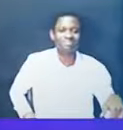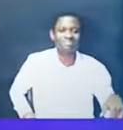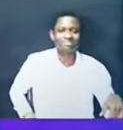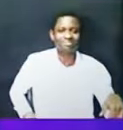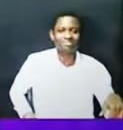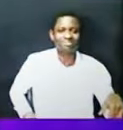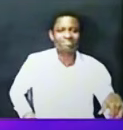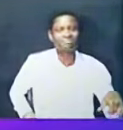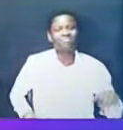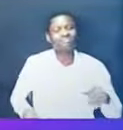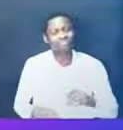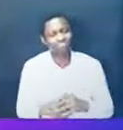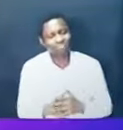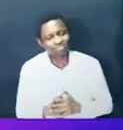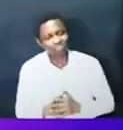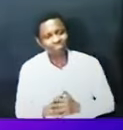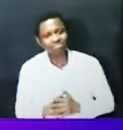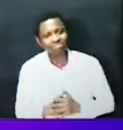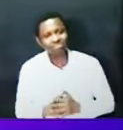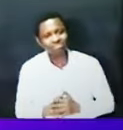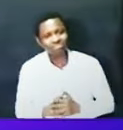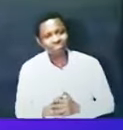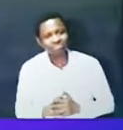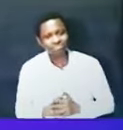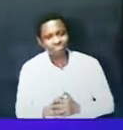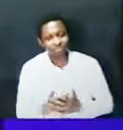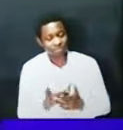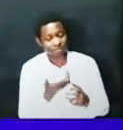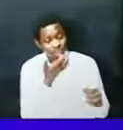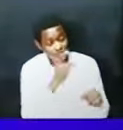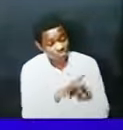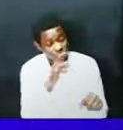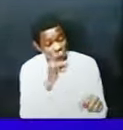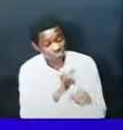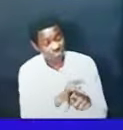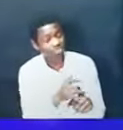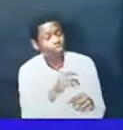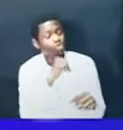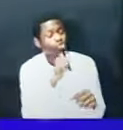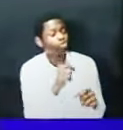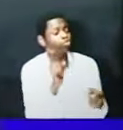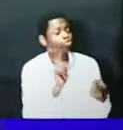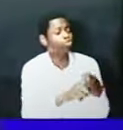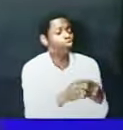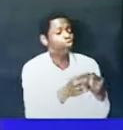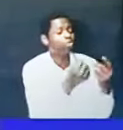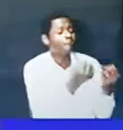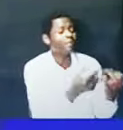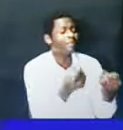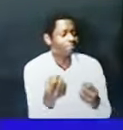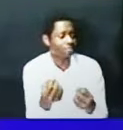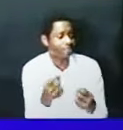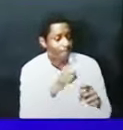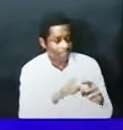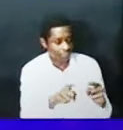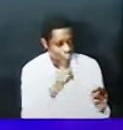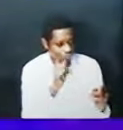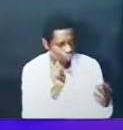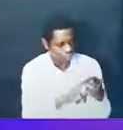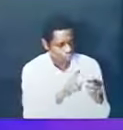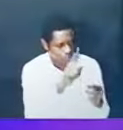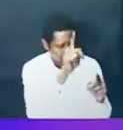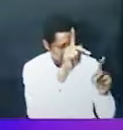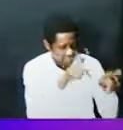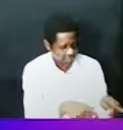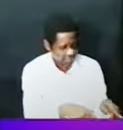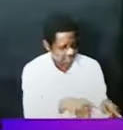wahyehyɛ wɔn ho ana wahyehyɛ bɔ ɛwɔ no ho no ɔkan sɛ wankan sɛ wasefo sɛ